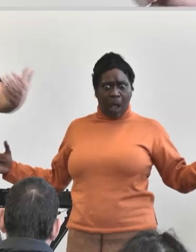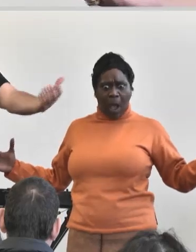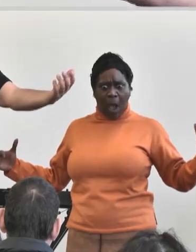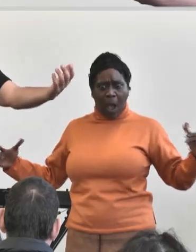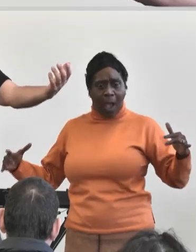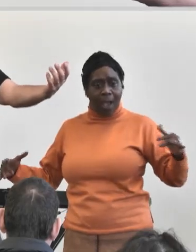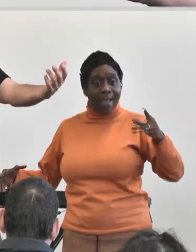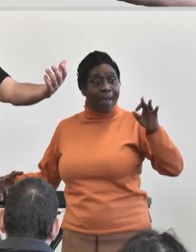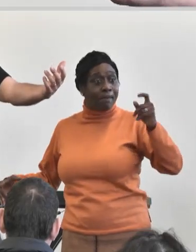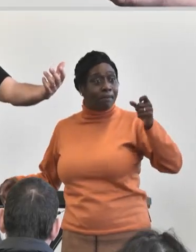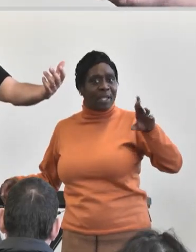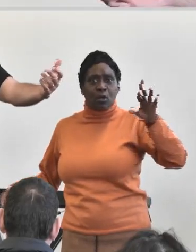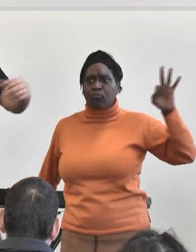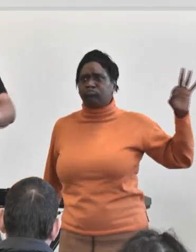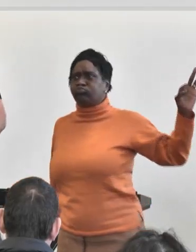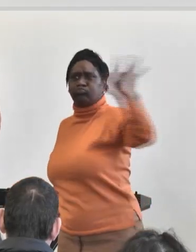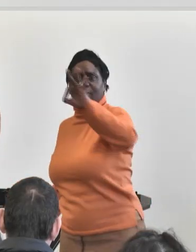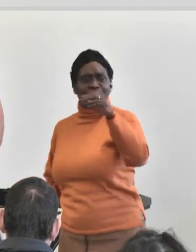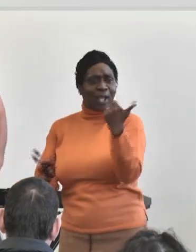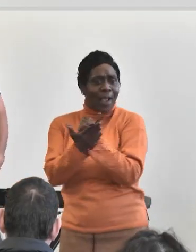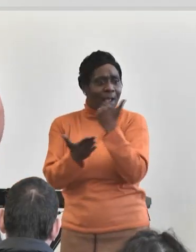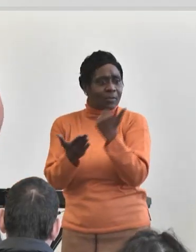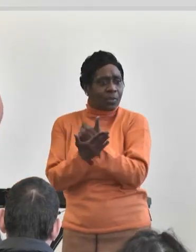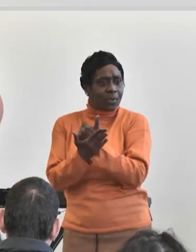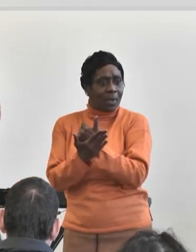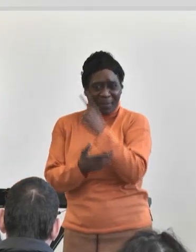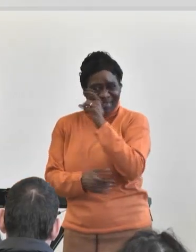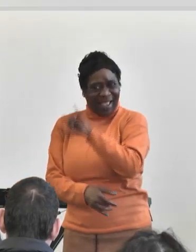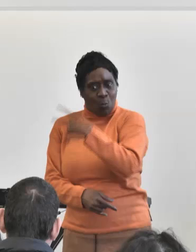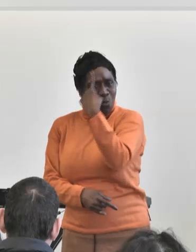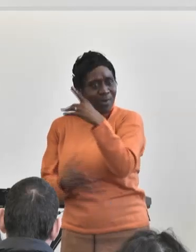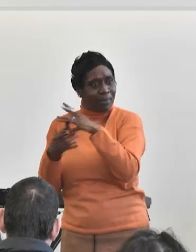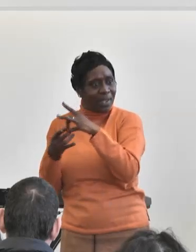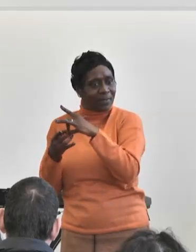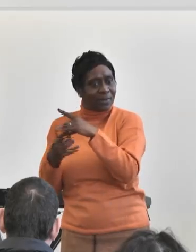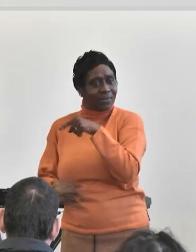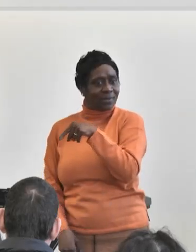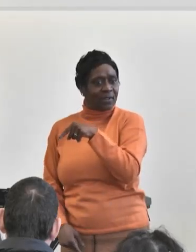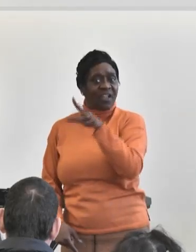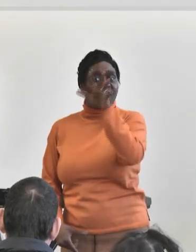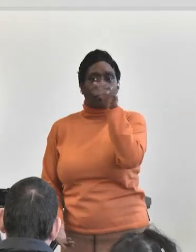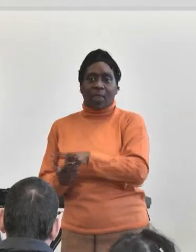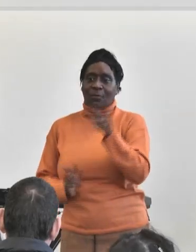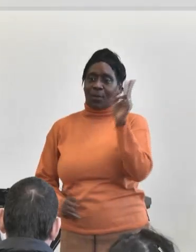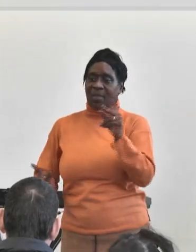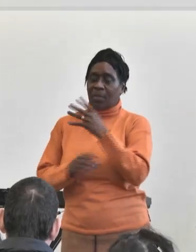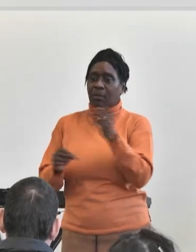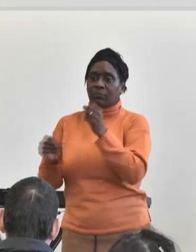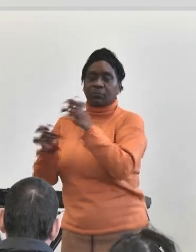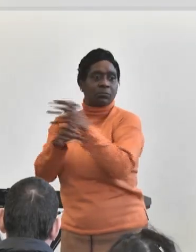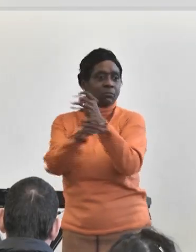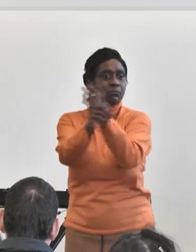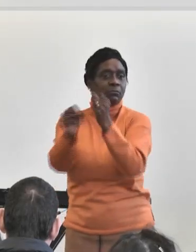and Peter preached a message. Y Pedro predicó un mensaje. Because of that one message, 5,000 people were saved.